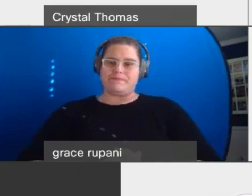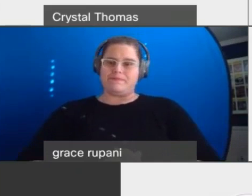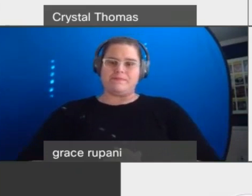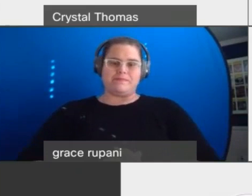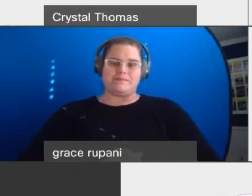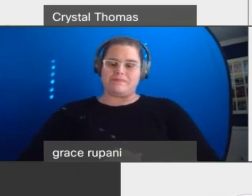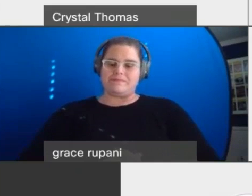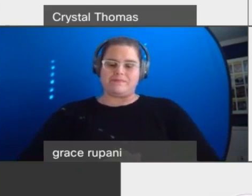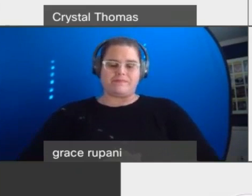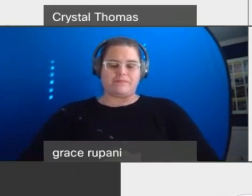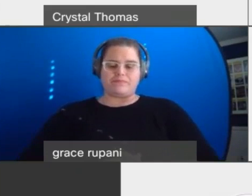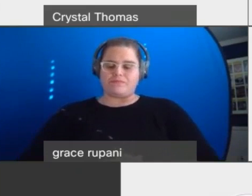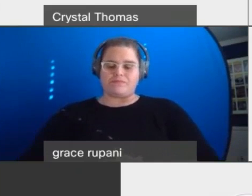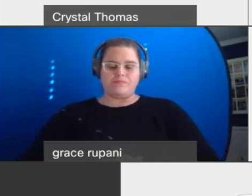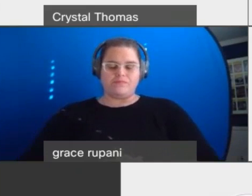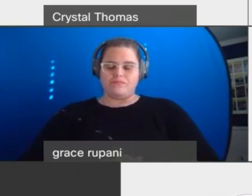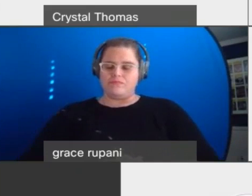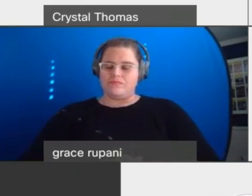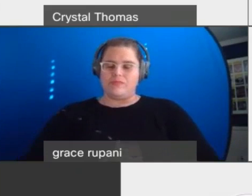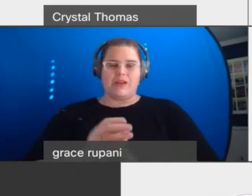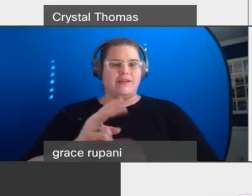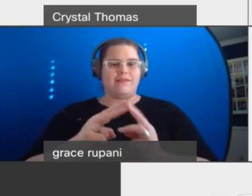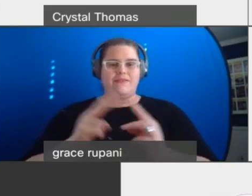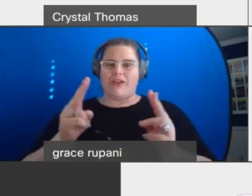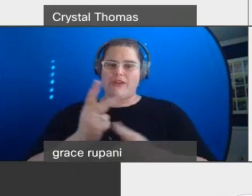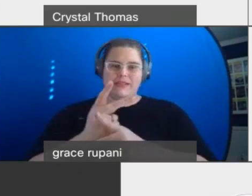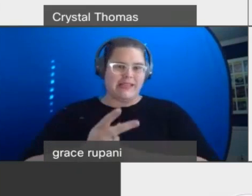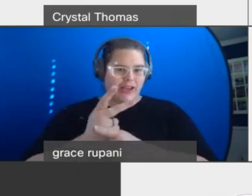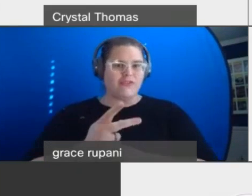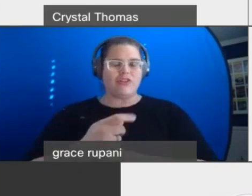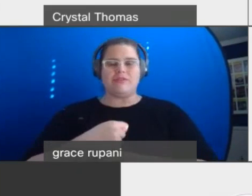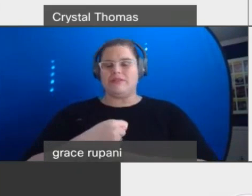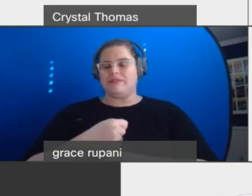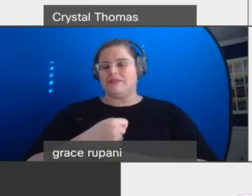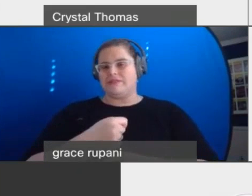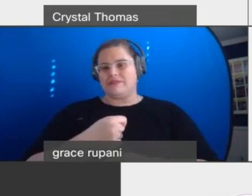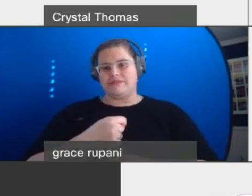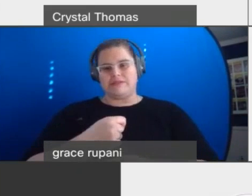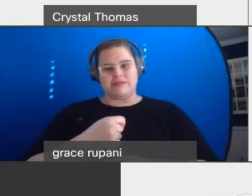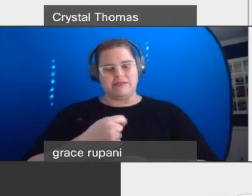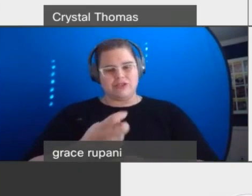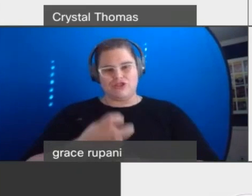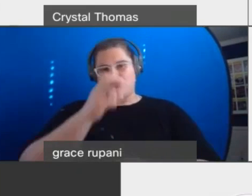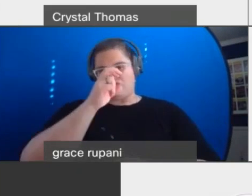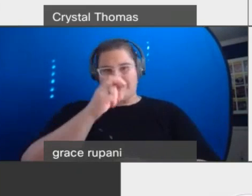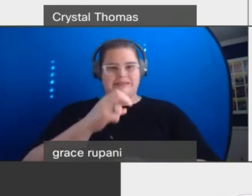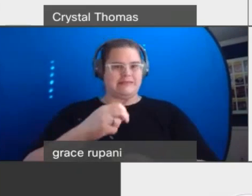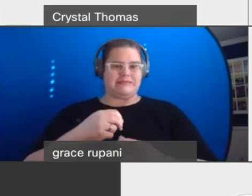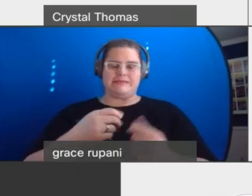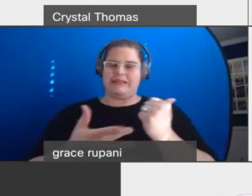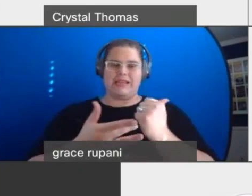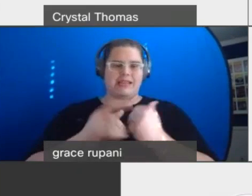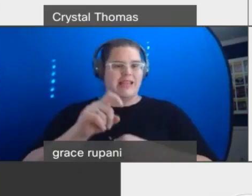careful, stringent mitigation techniques need to be used to make sure that when